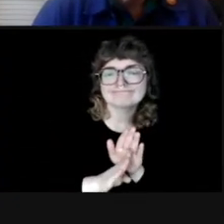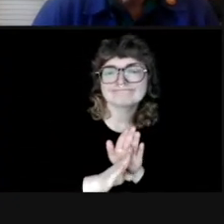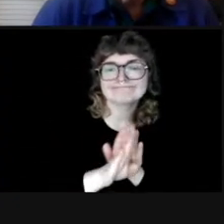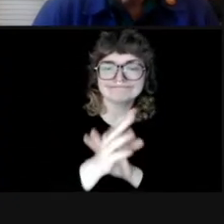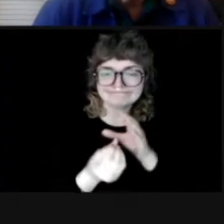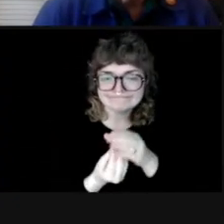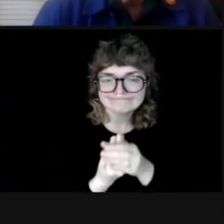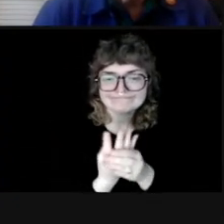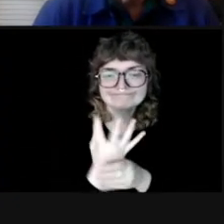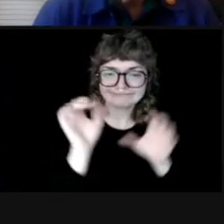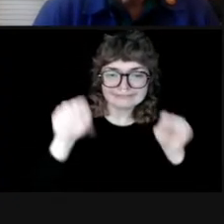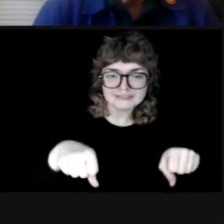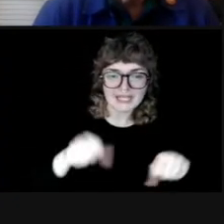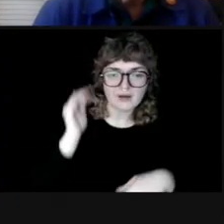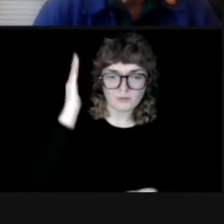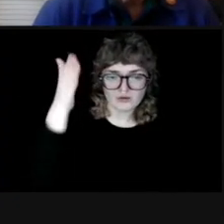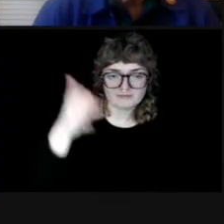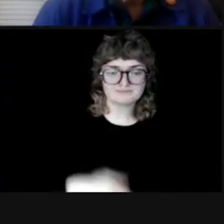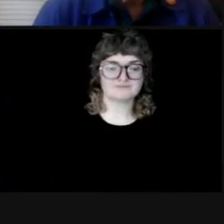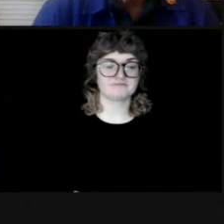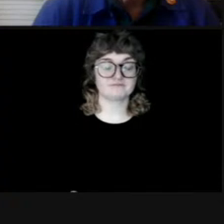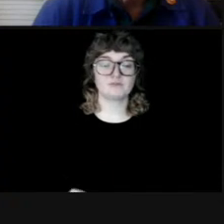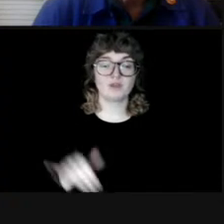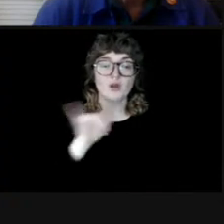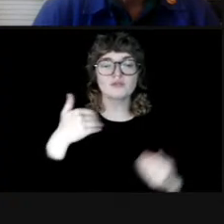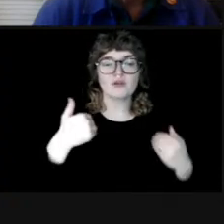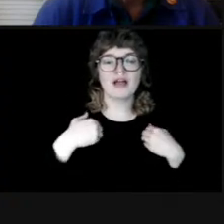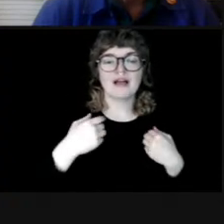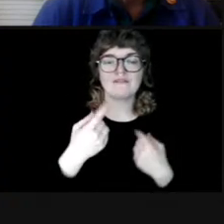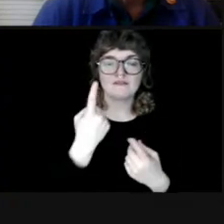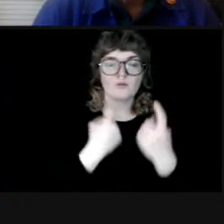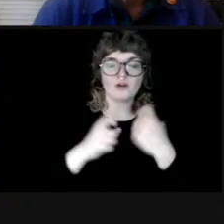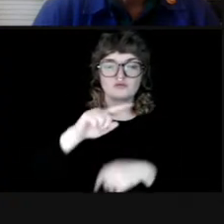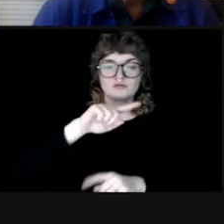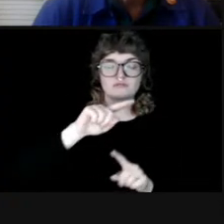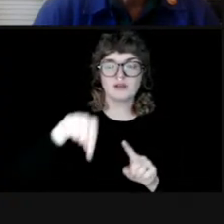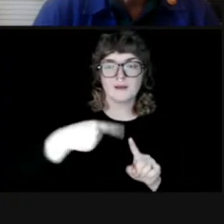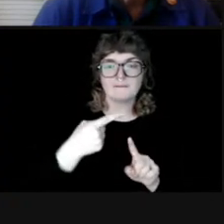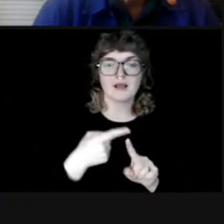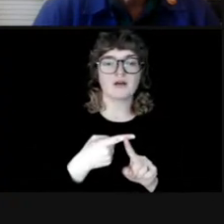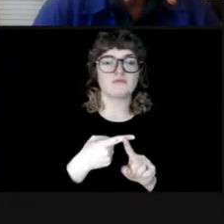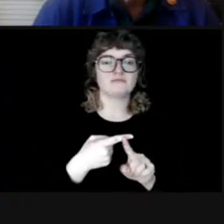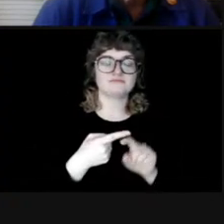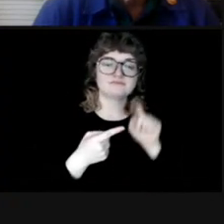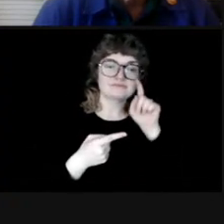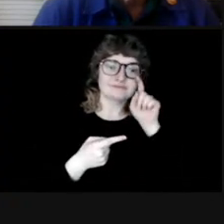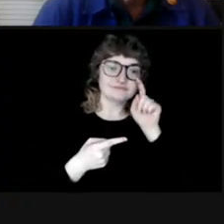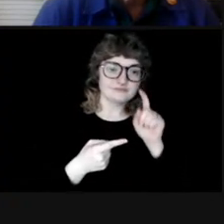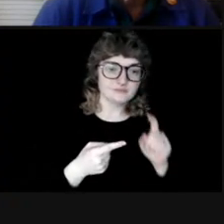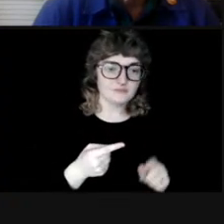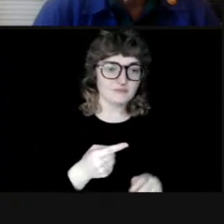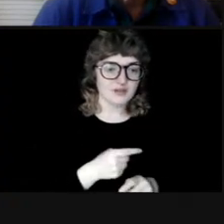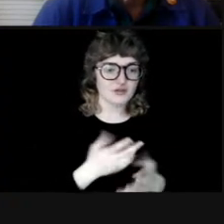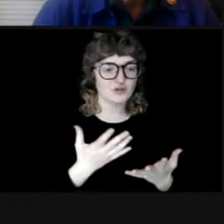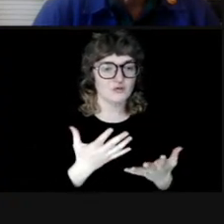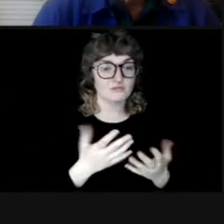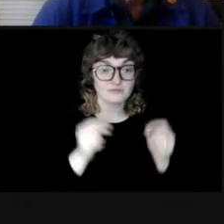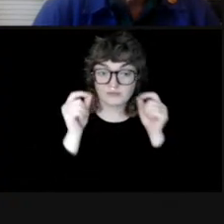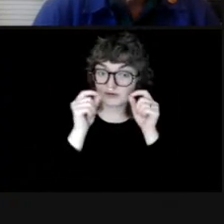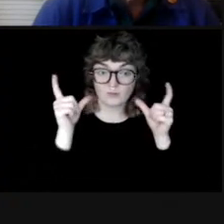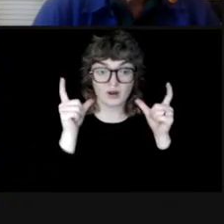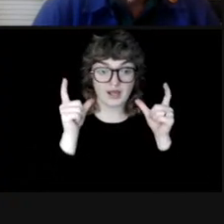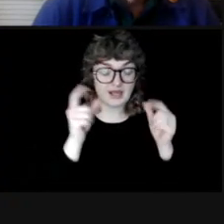you. We also had a question about what is something that has surprised you the most